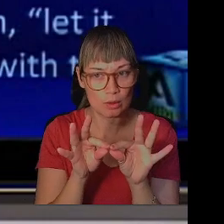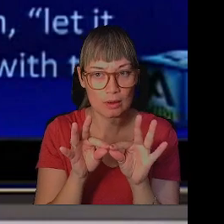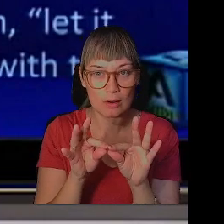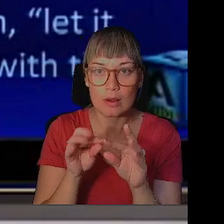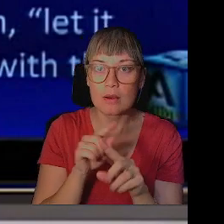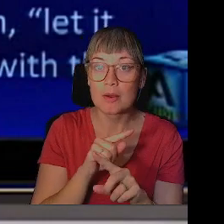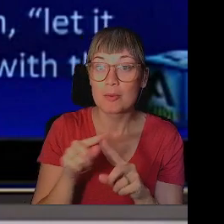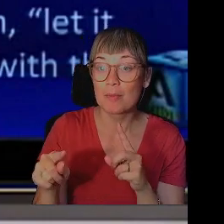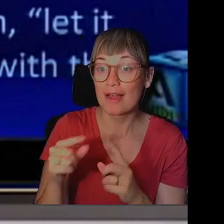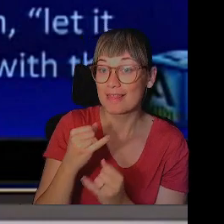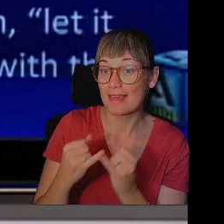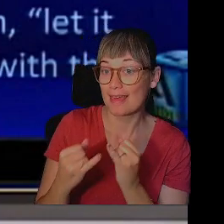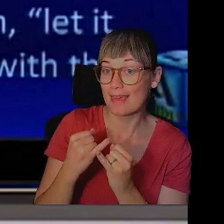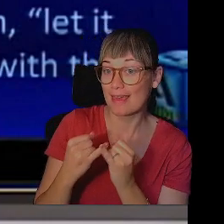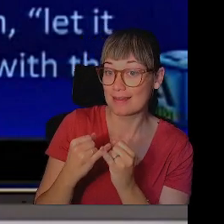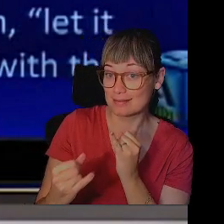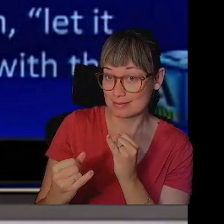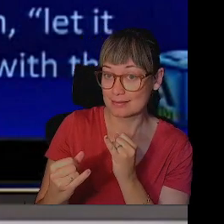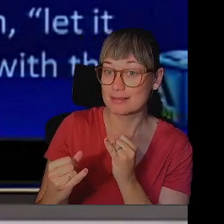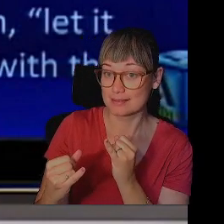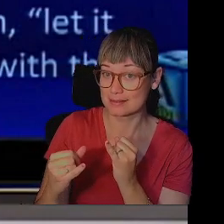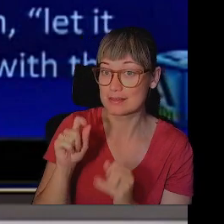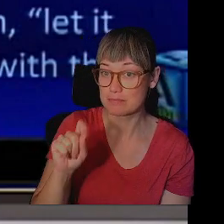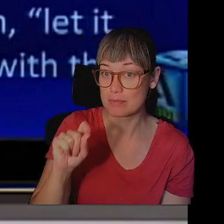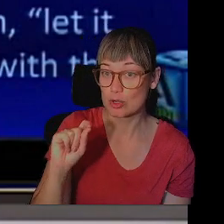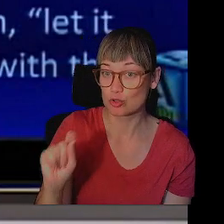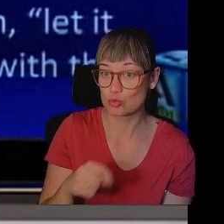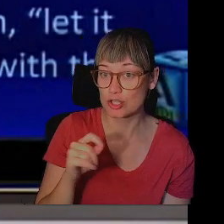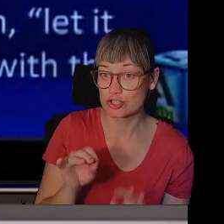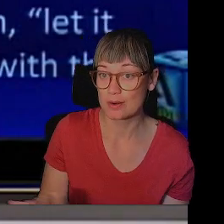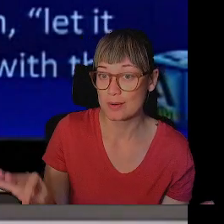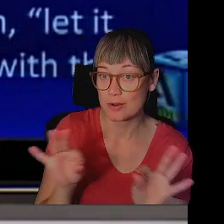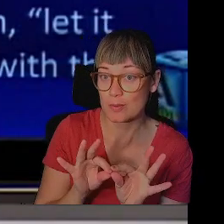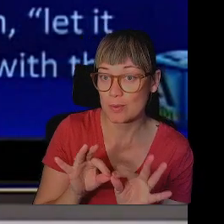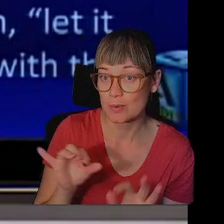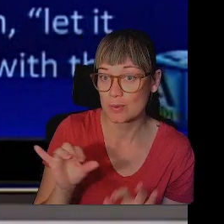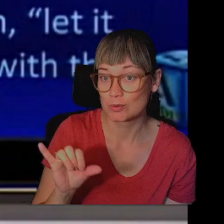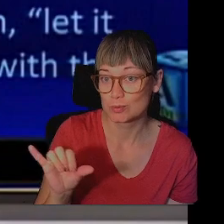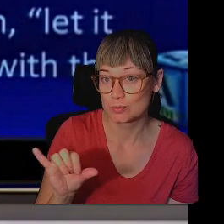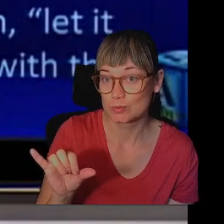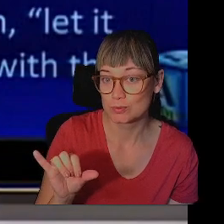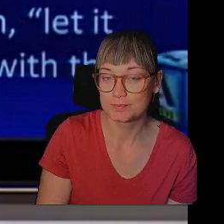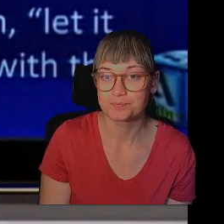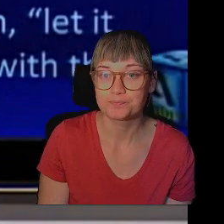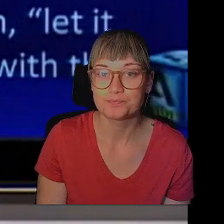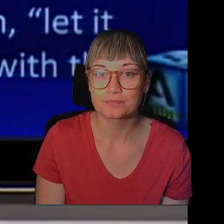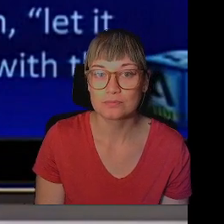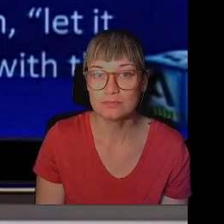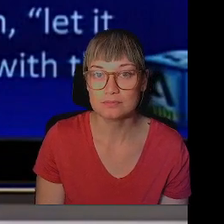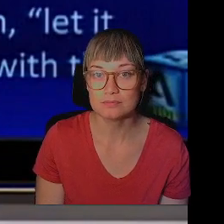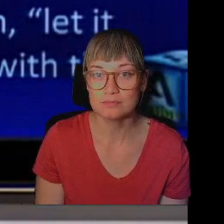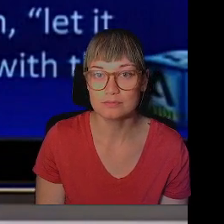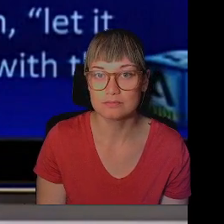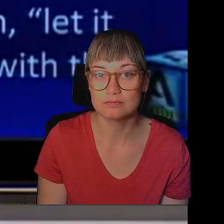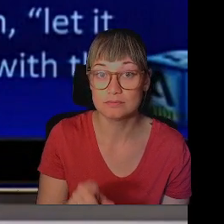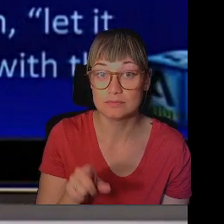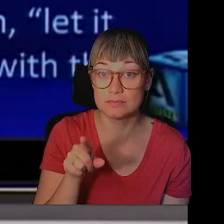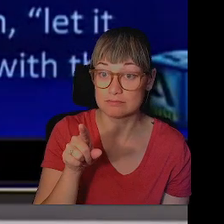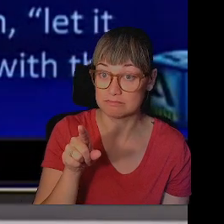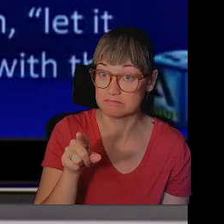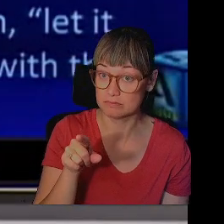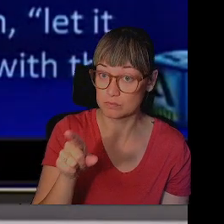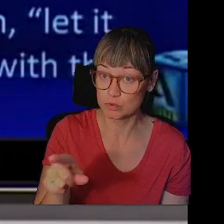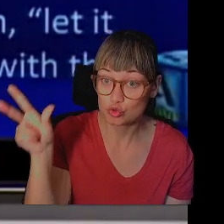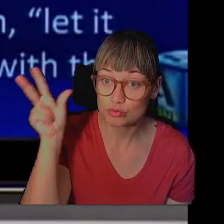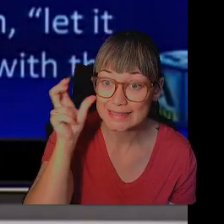quotation marks follow the closing punctuation of the sentence. Didn't you hear him? Here we have a